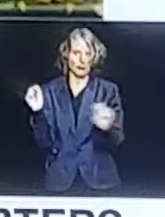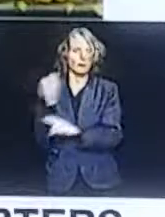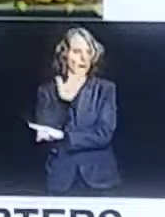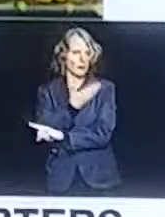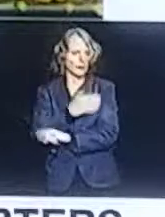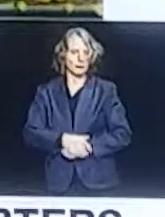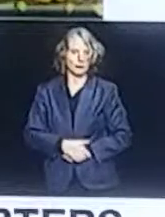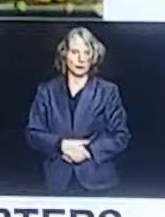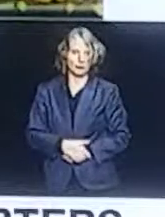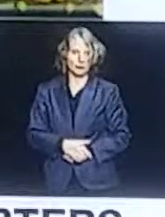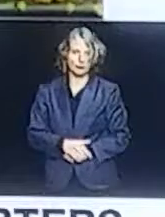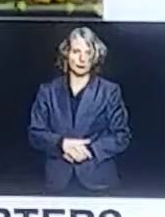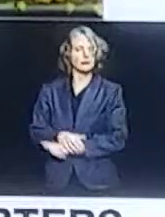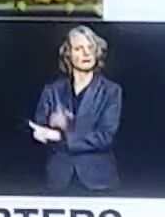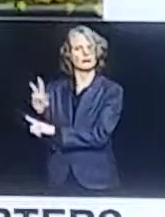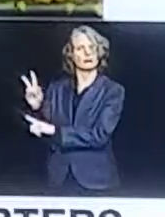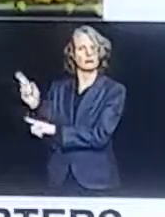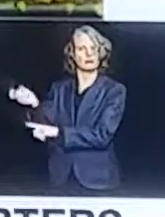Philippe.